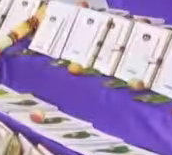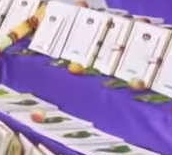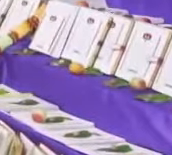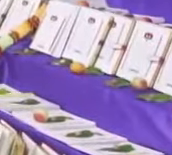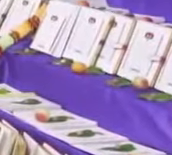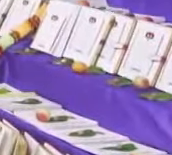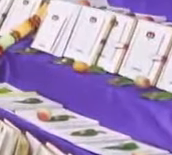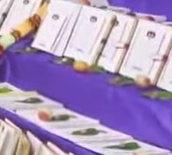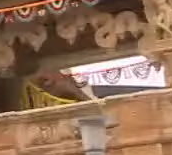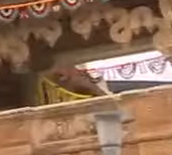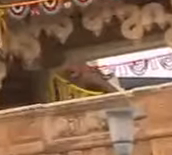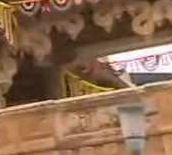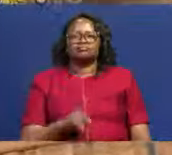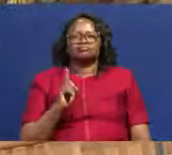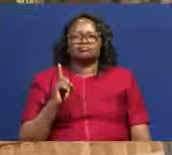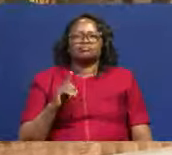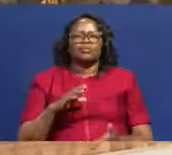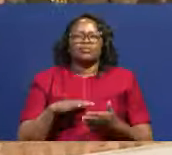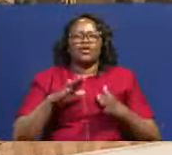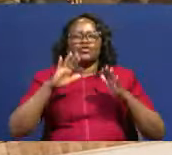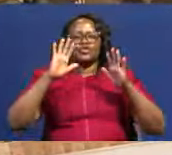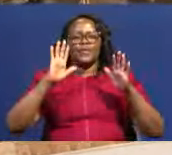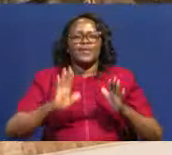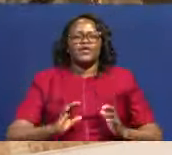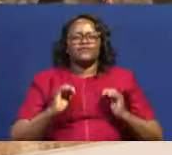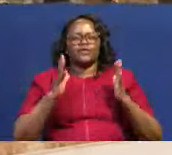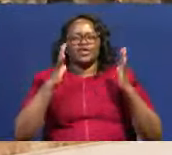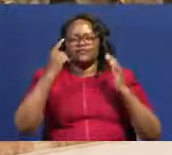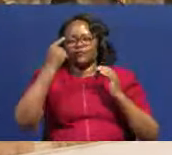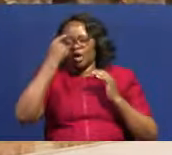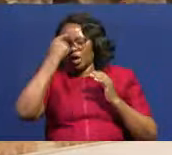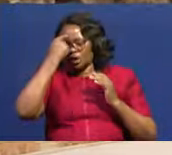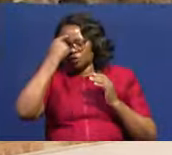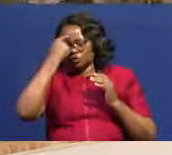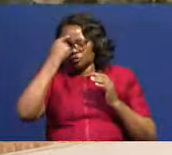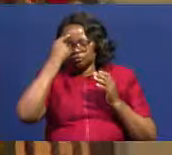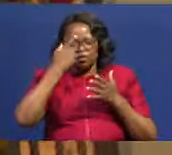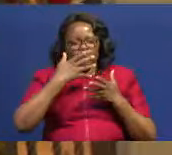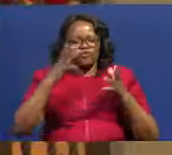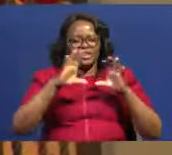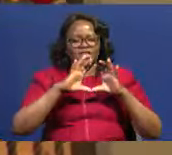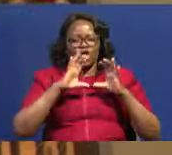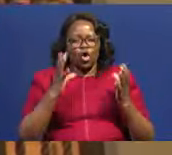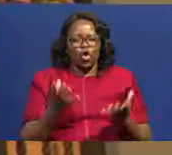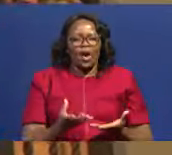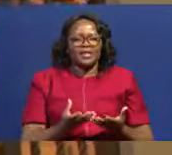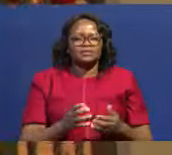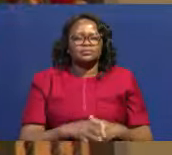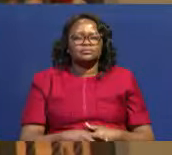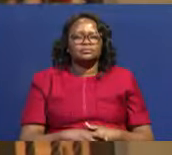Diwali. Diwali is one of the most important festivals for Hindus worldwide.